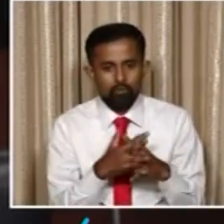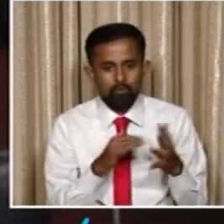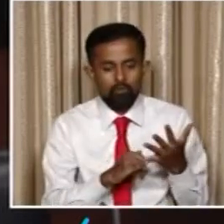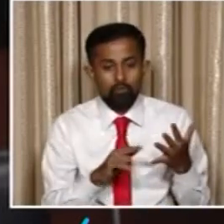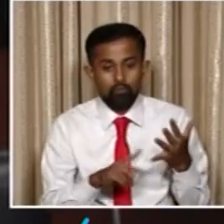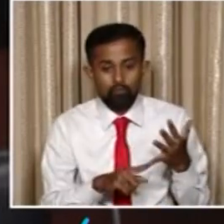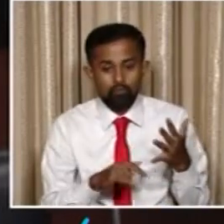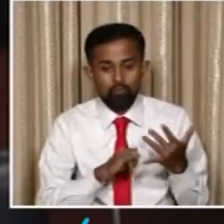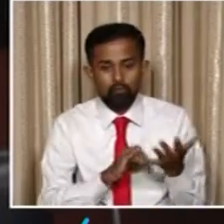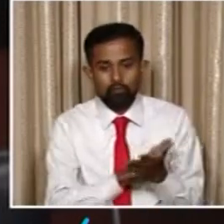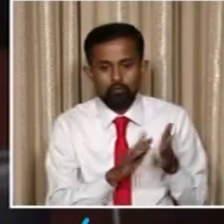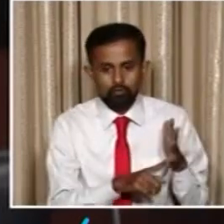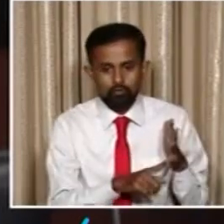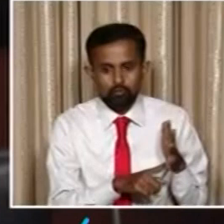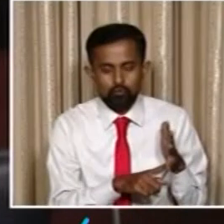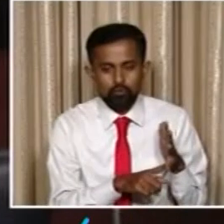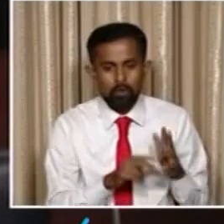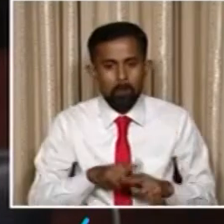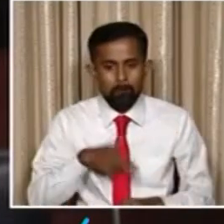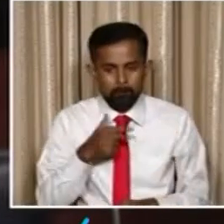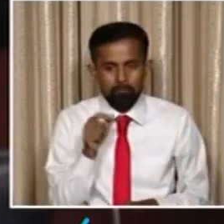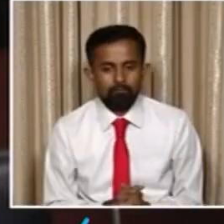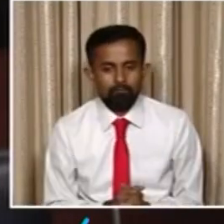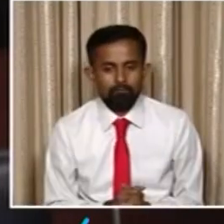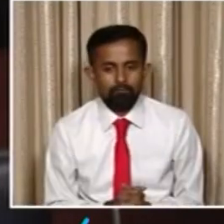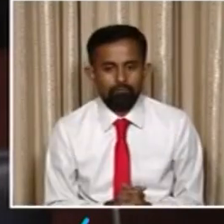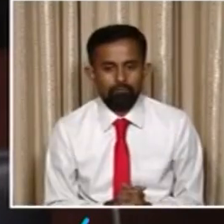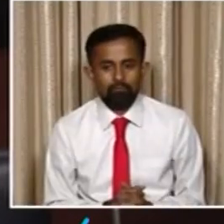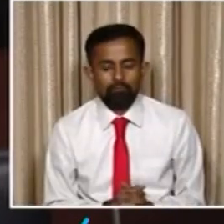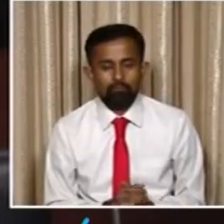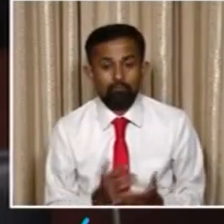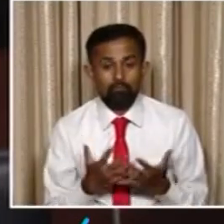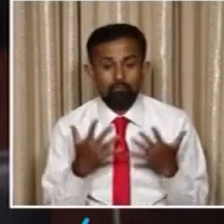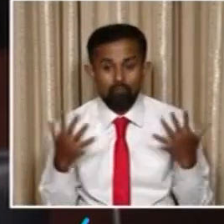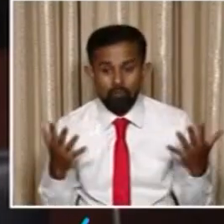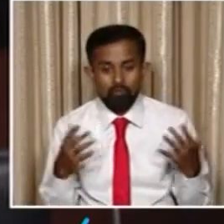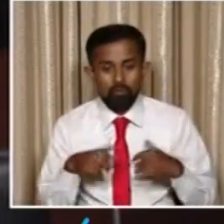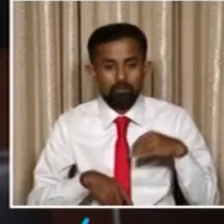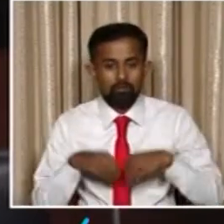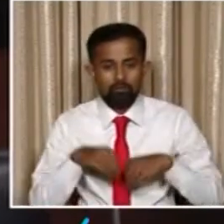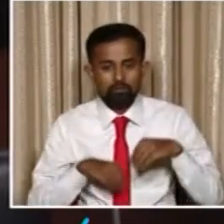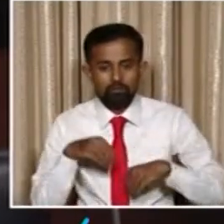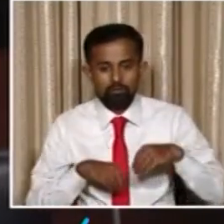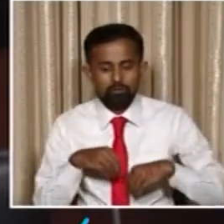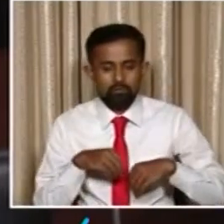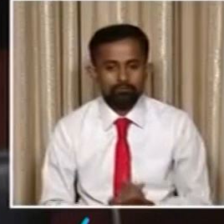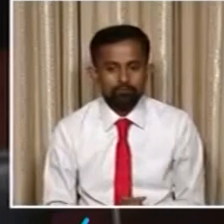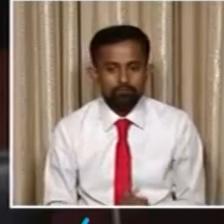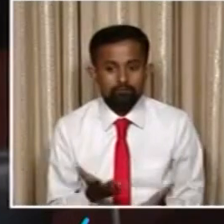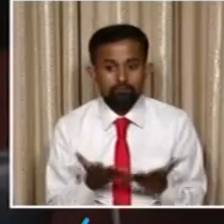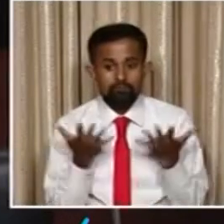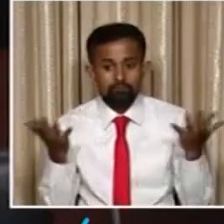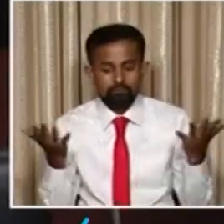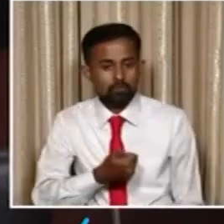distinction between the majority vote and the majority will. Majority vote, yes, there is things that can be done by the vote. But